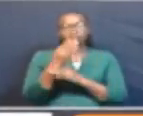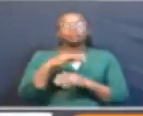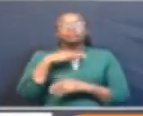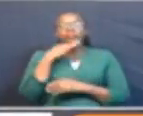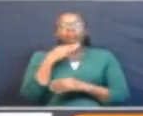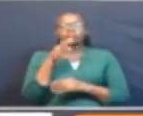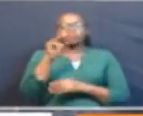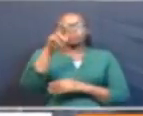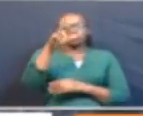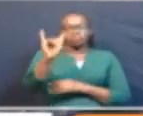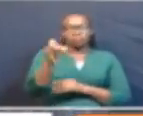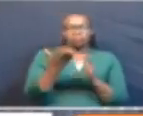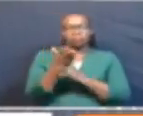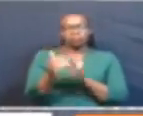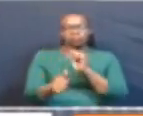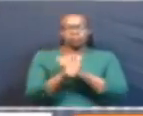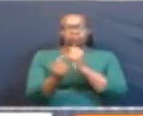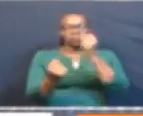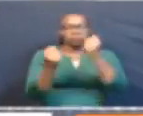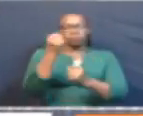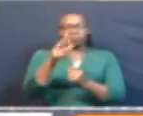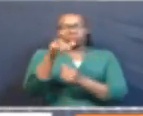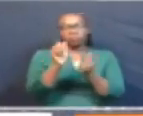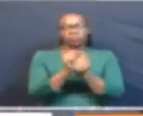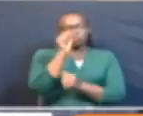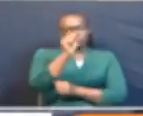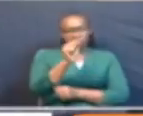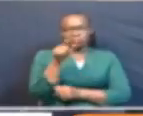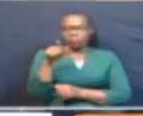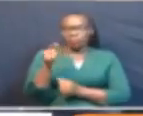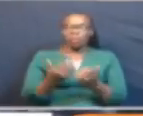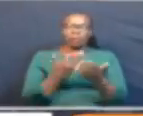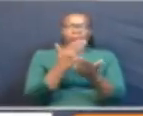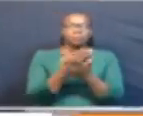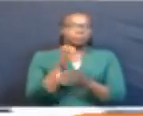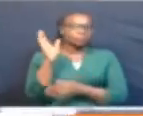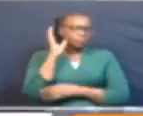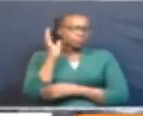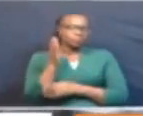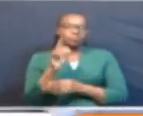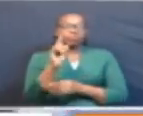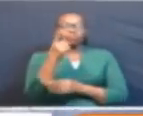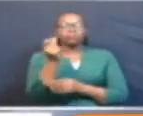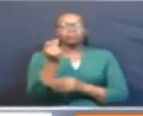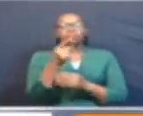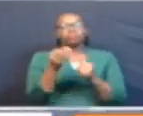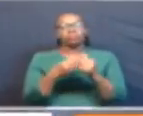Jerry through dangerous driving in 2015. The appeal will be heard on August 1st.